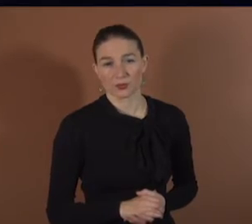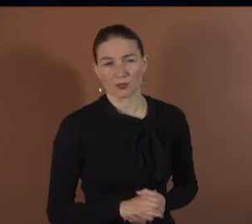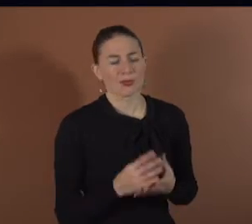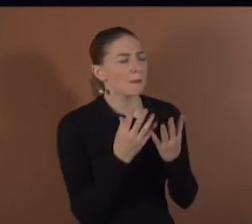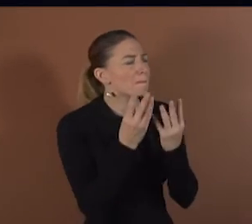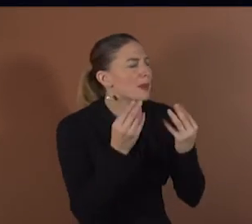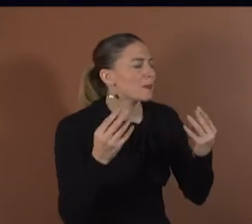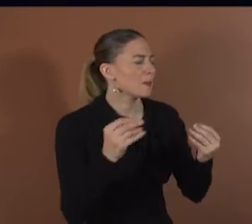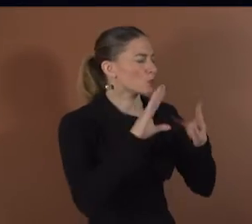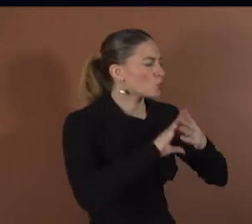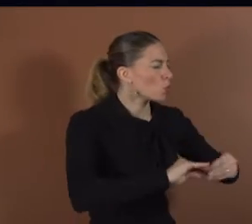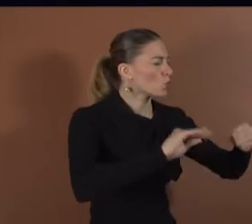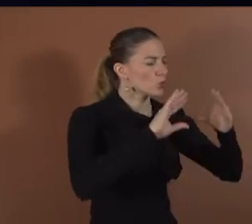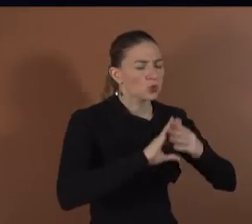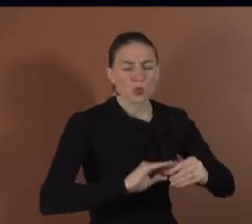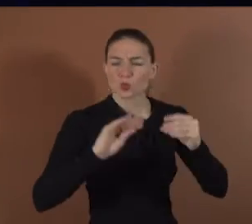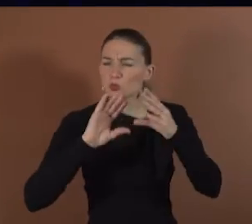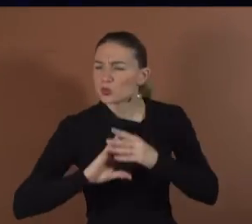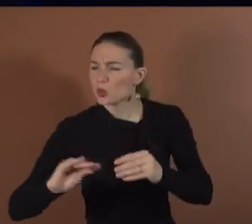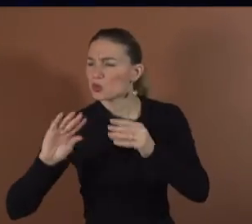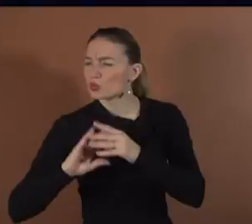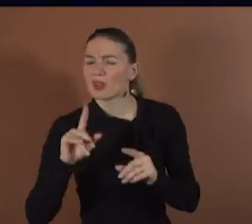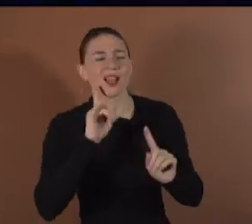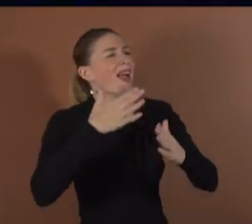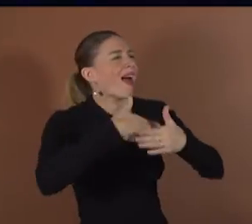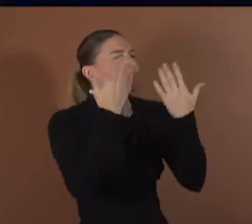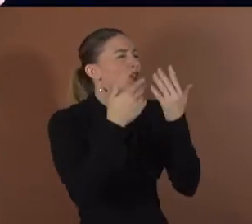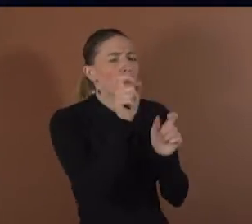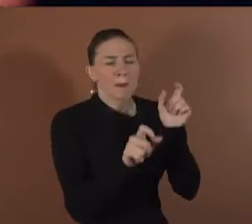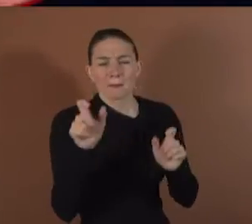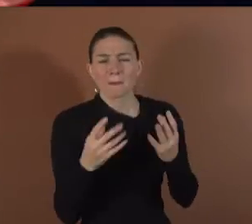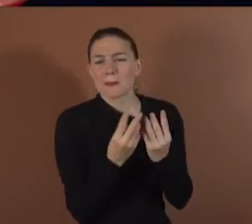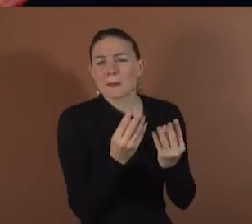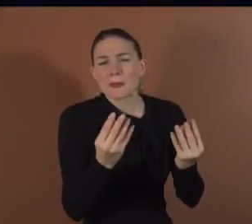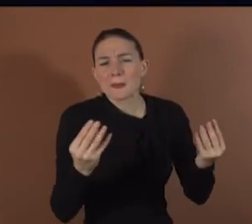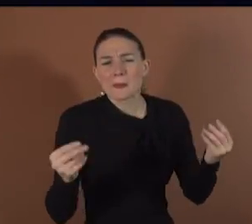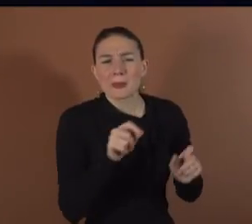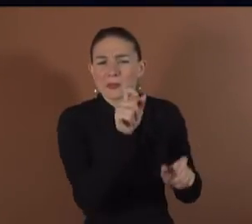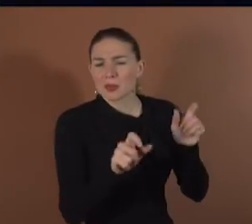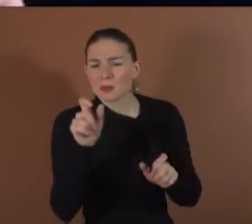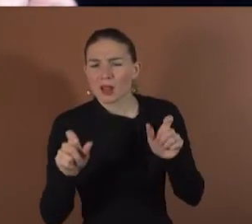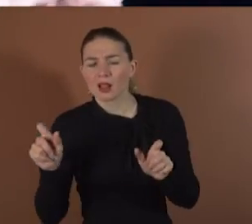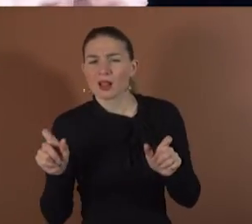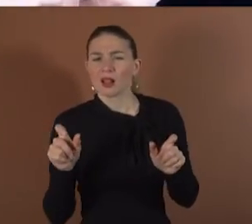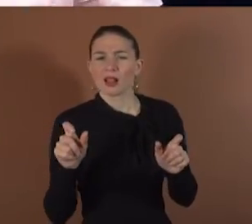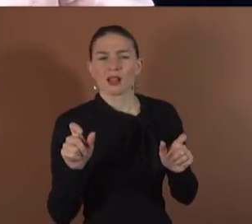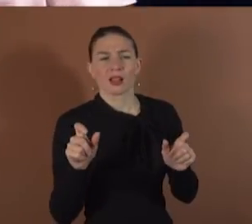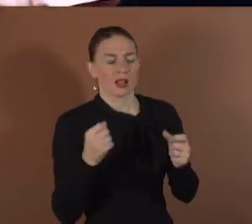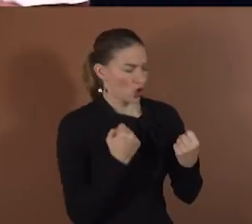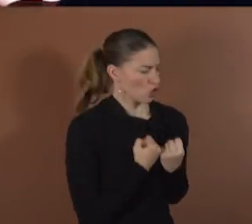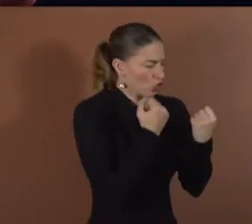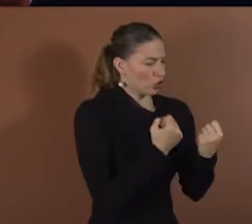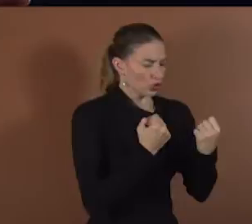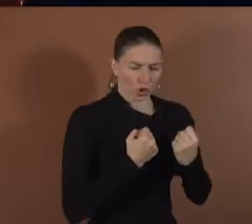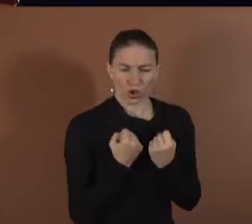ordinary people. It is ordinary people throughout history that have driven extraordinary change.